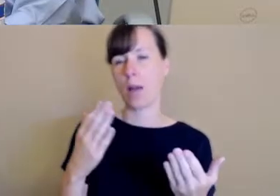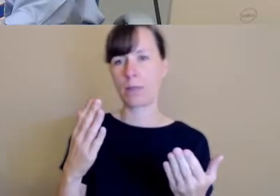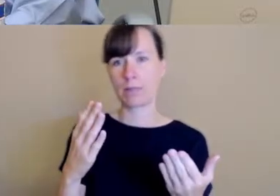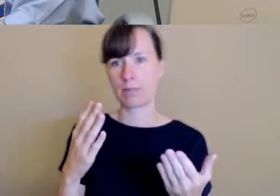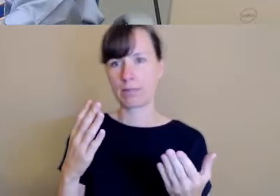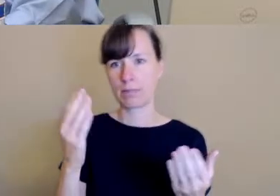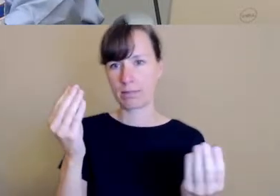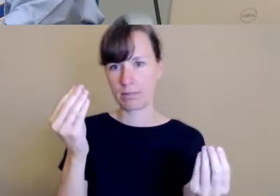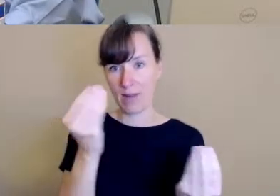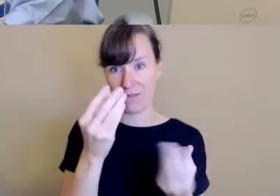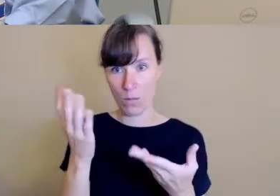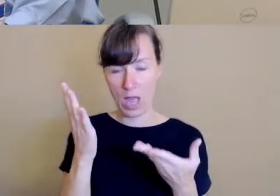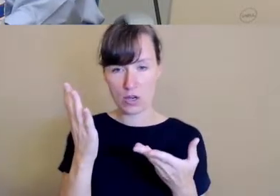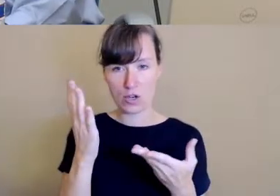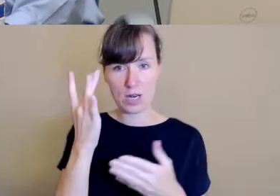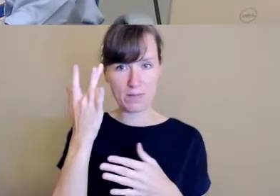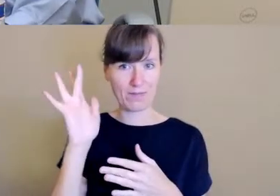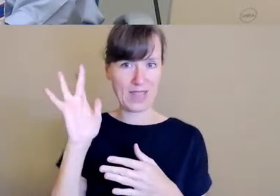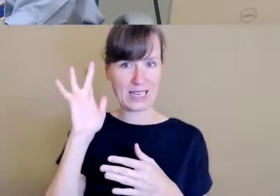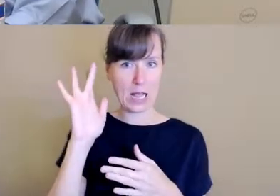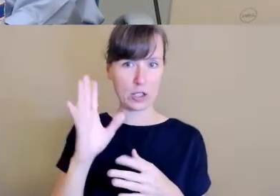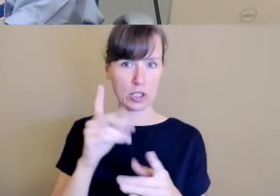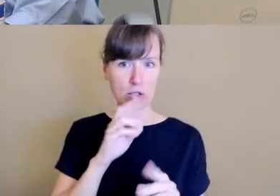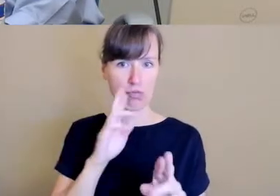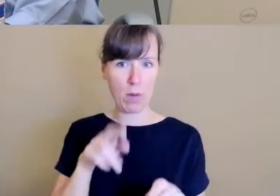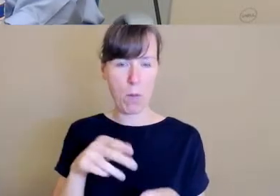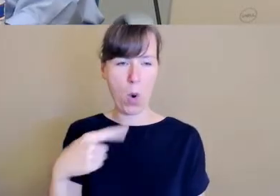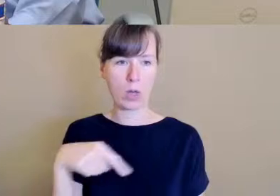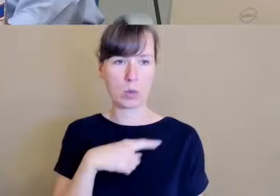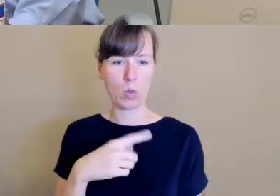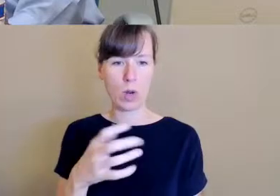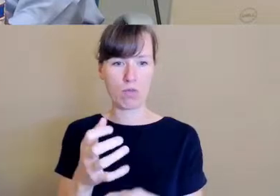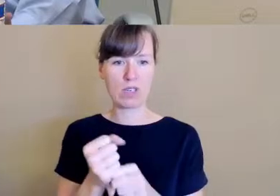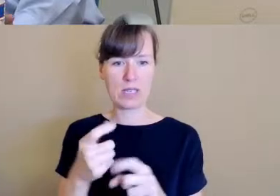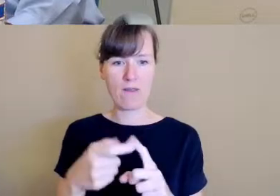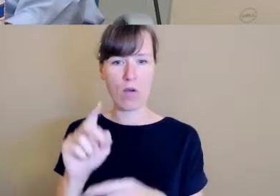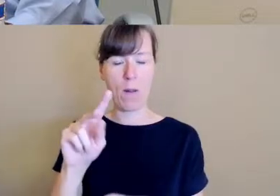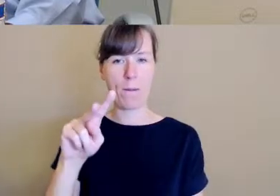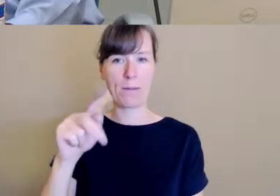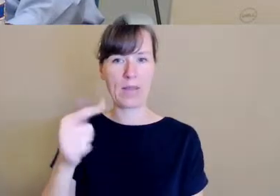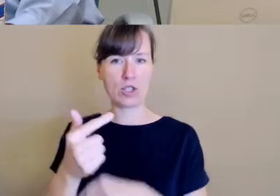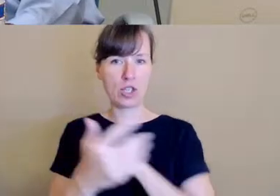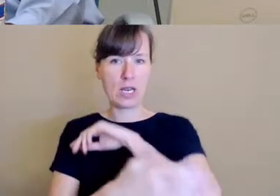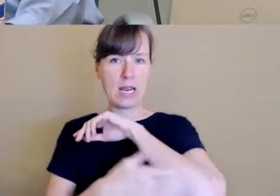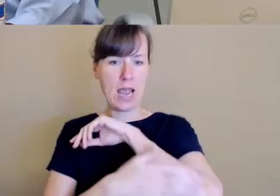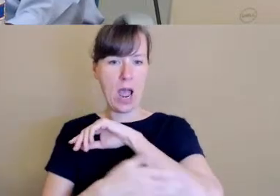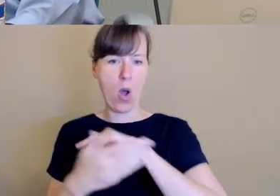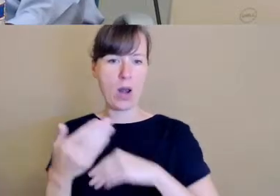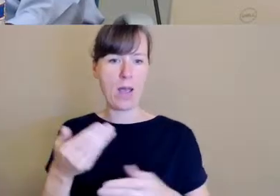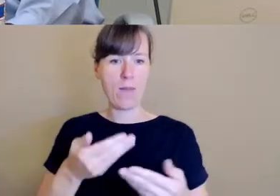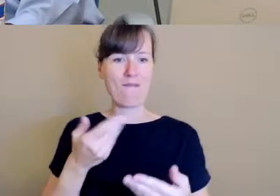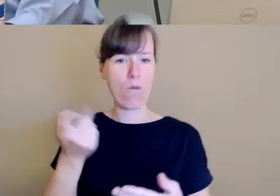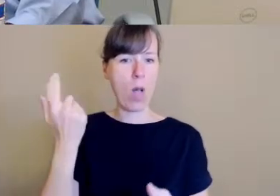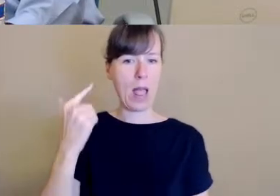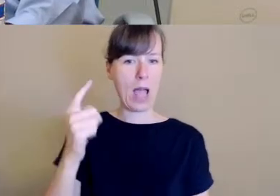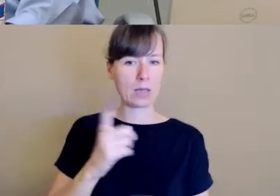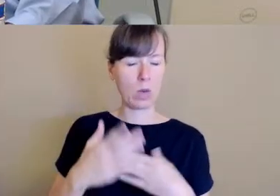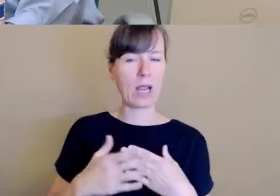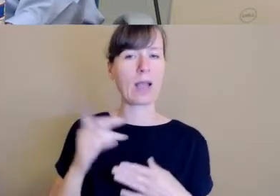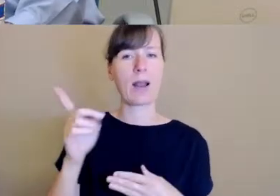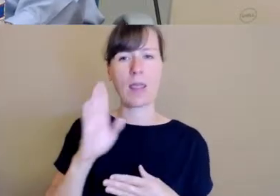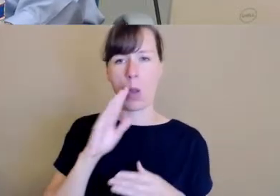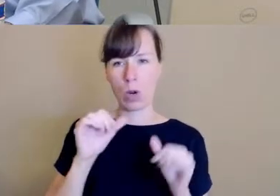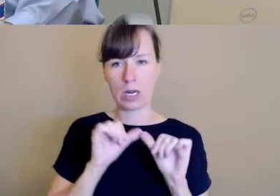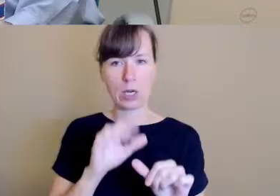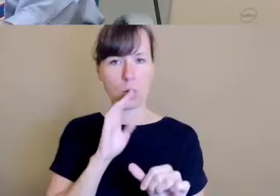County prior to last weekend. But yeah, they're going to continue to be a problem, and we will continue to